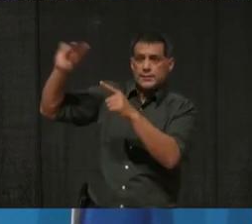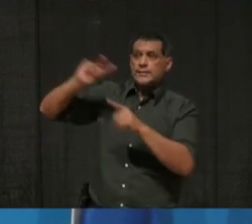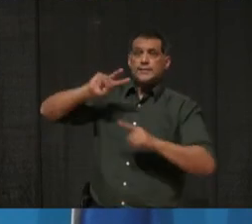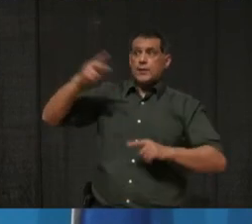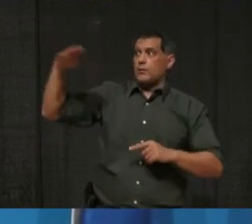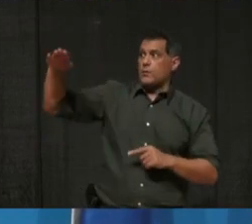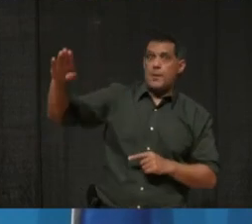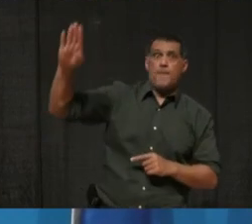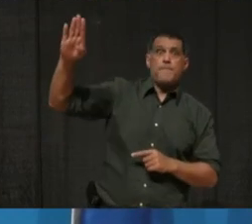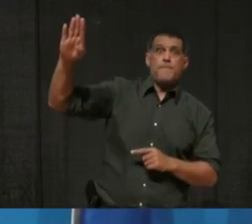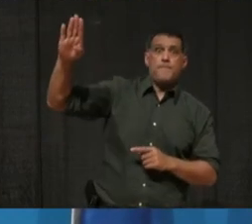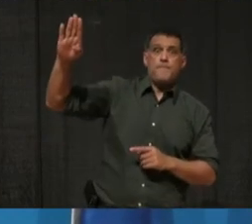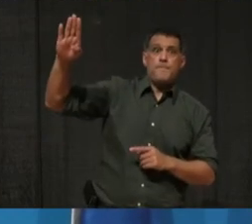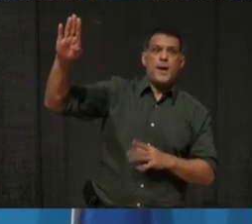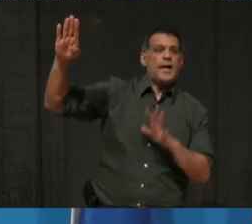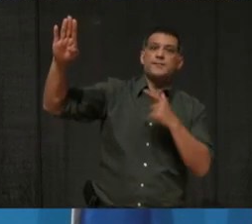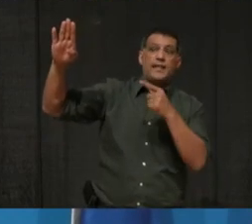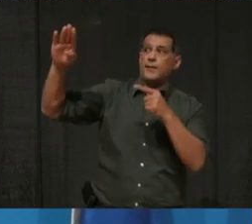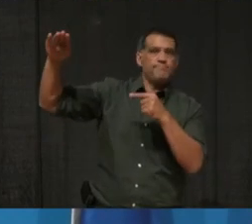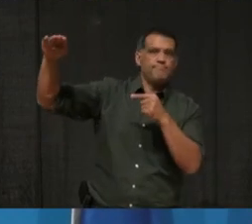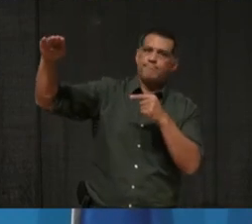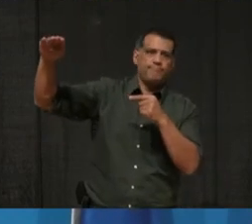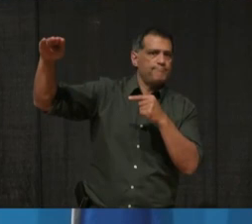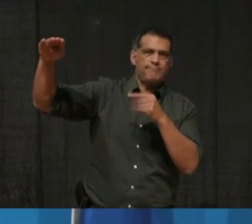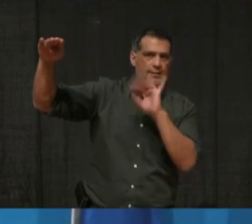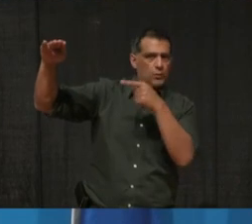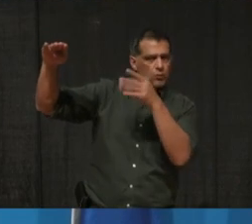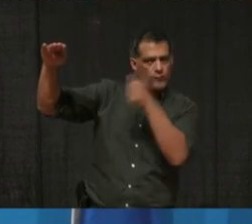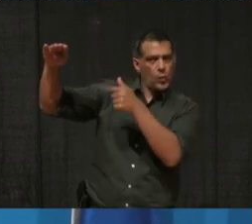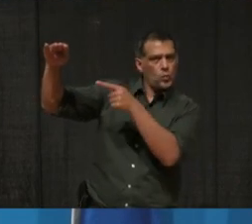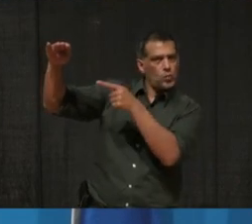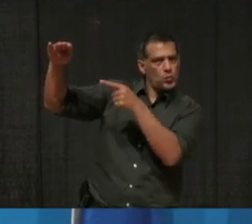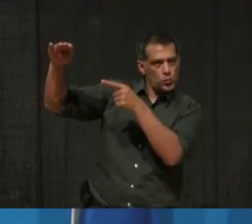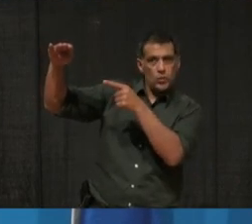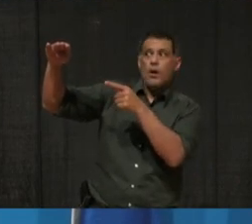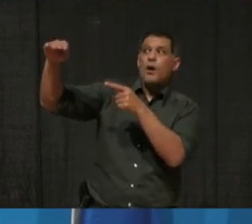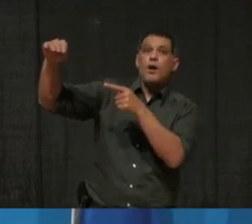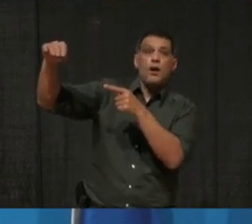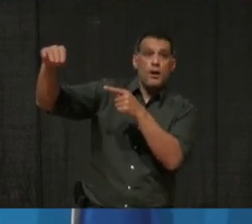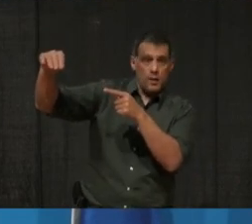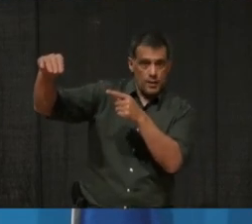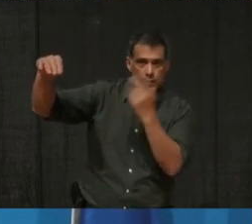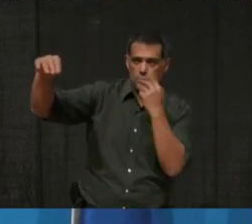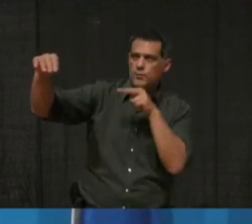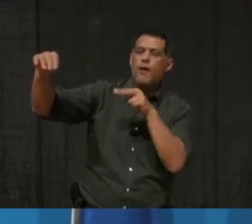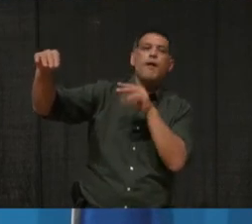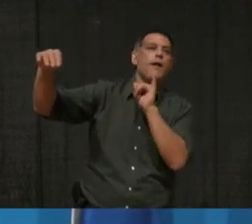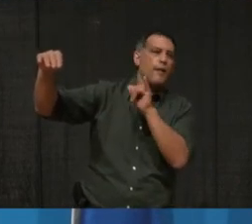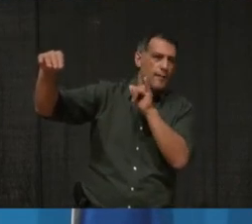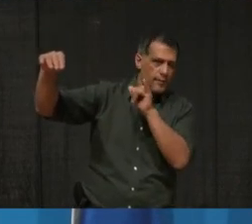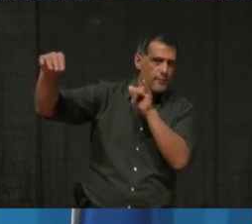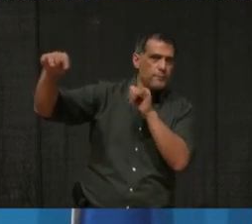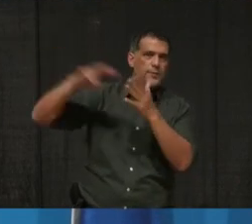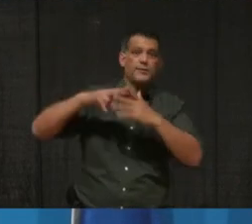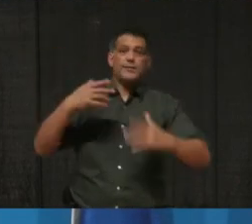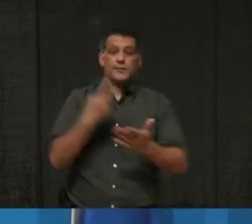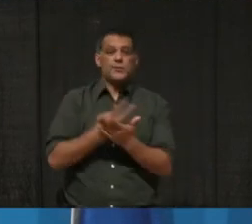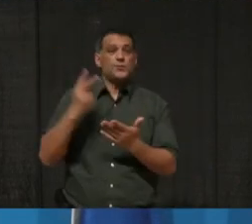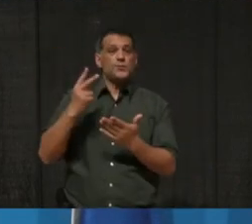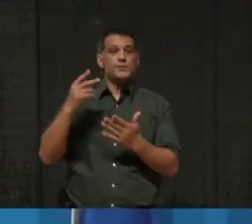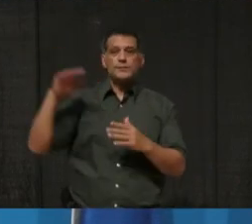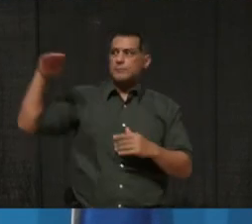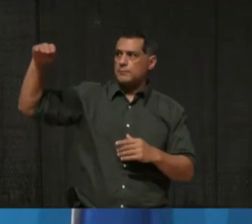started. We are now no longer in that situation. As you know, we are seeing over the last 2 weeks the start of a downward